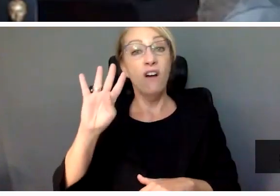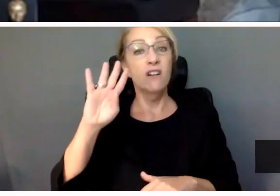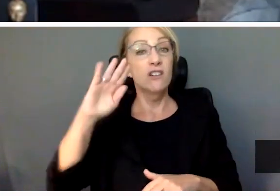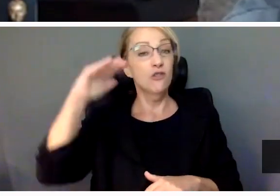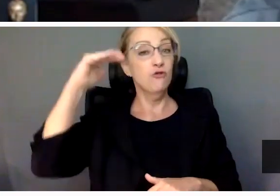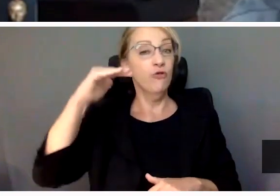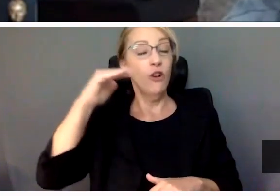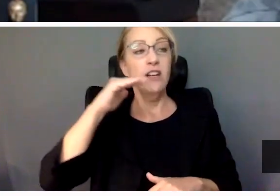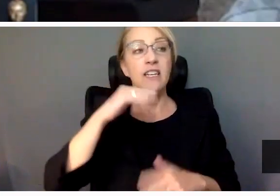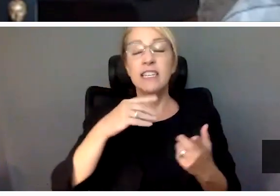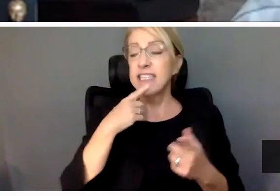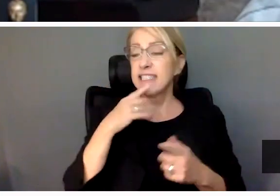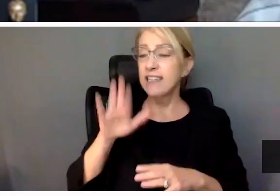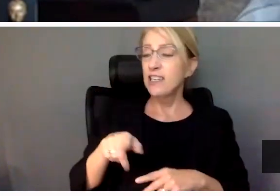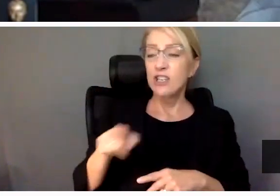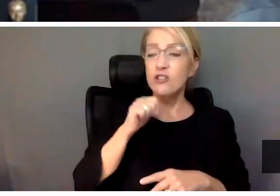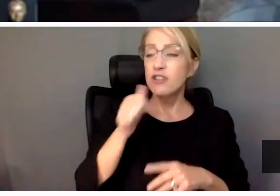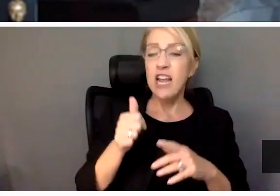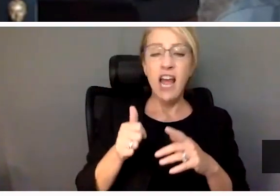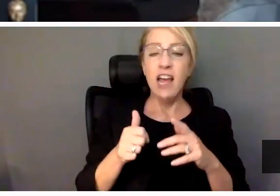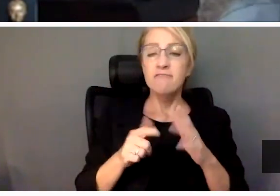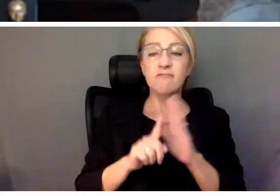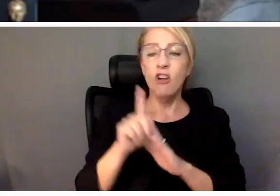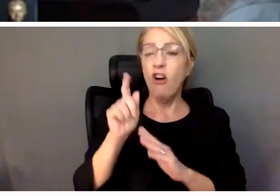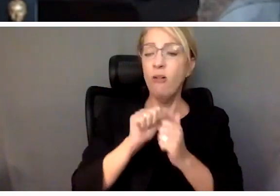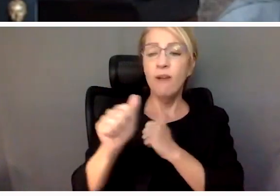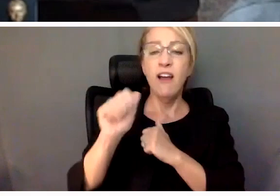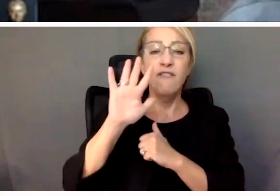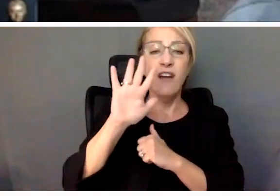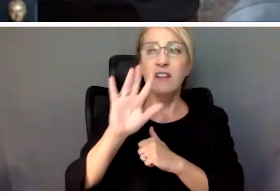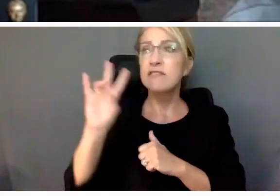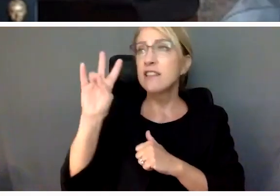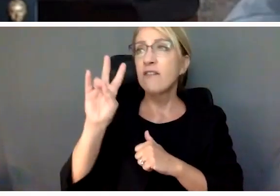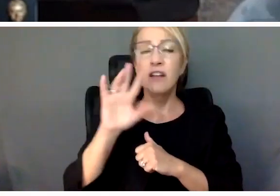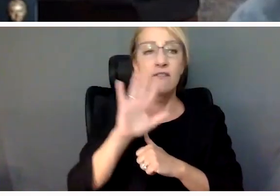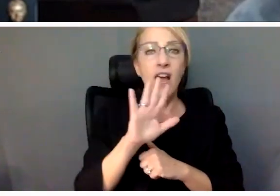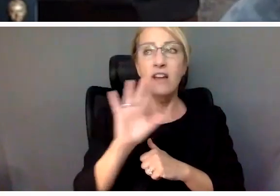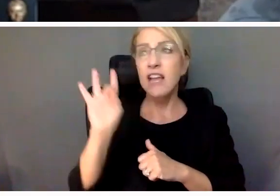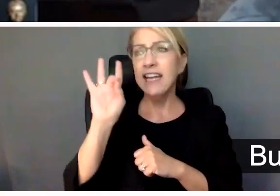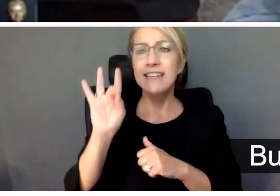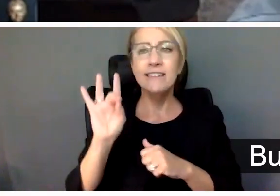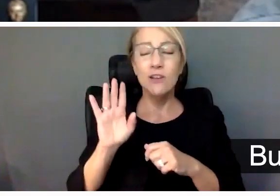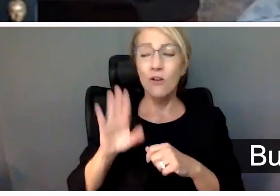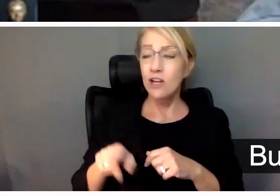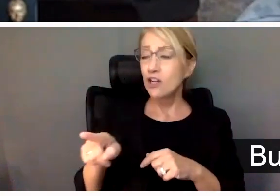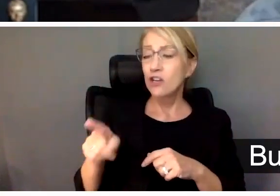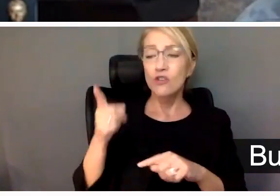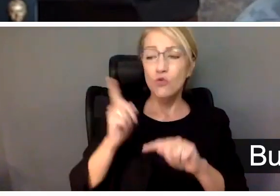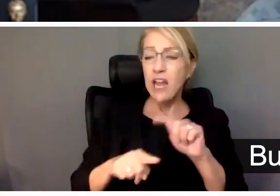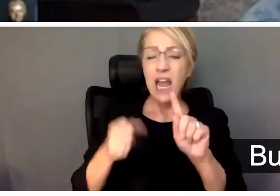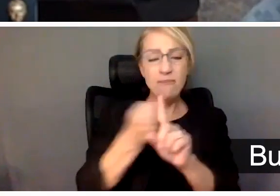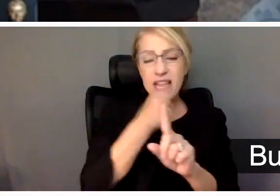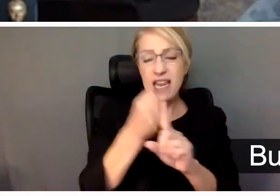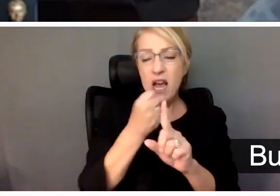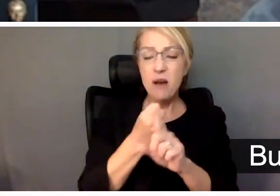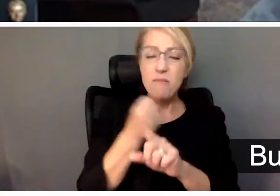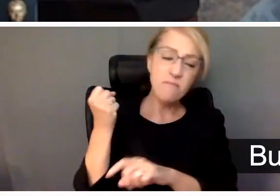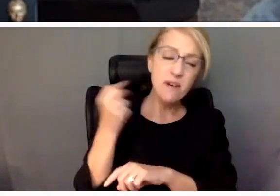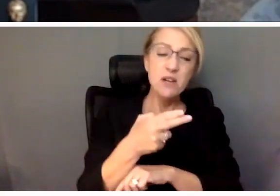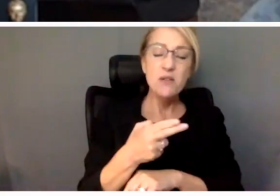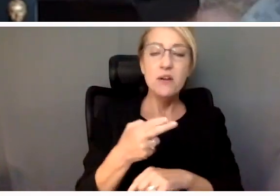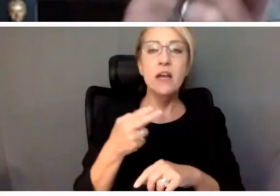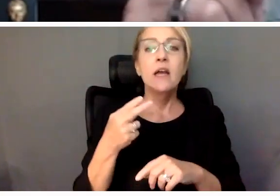be any more than 5'7" or 5'8" at most. So you're not going to be able to beat up anybody. But you can think with